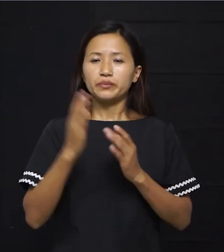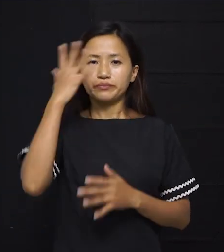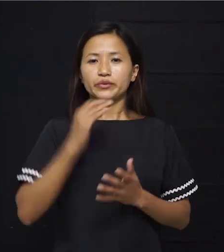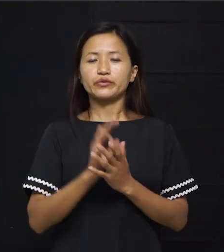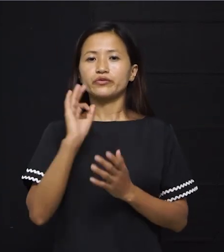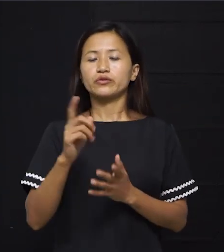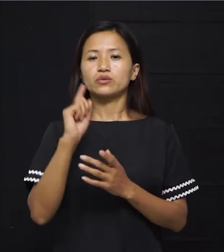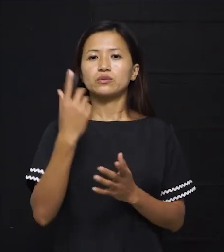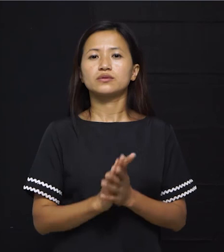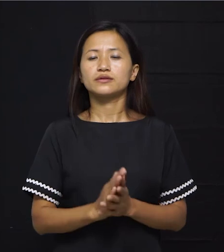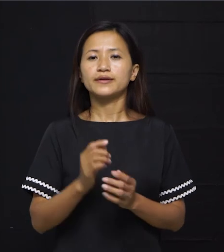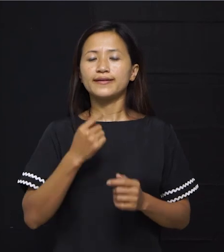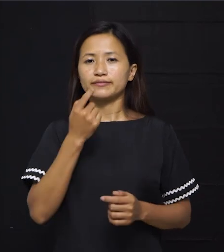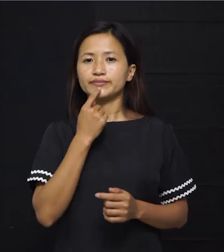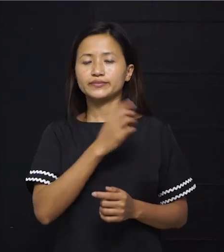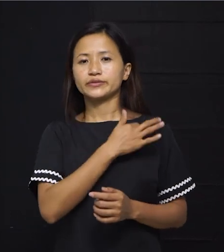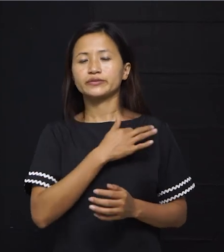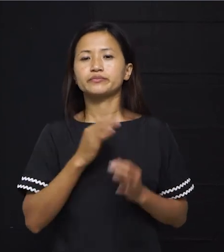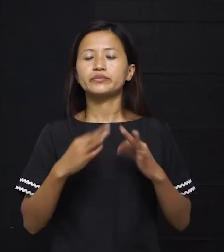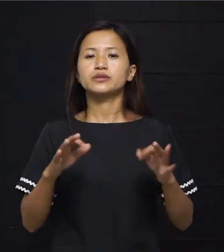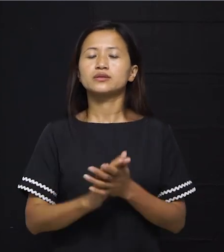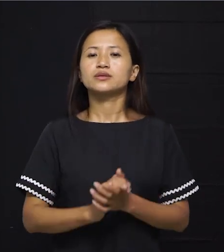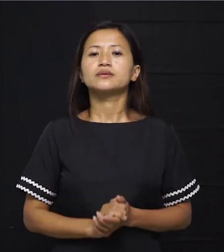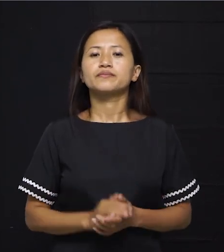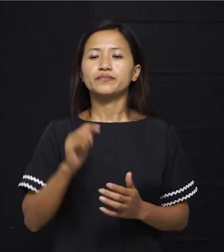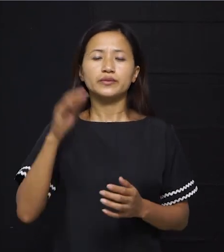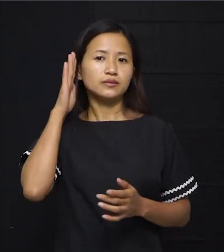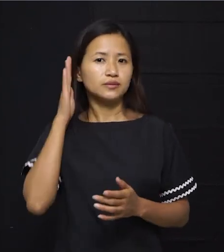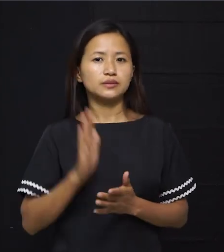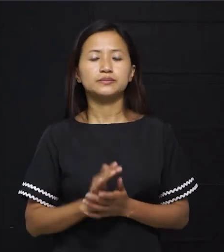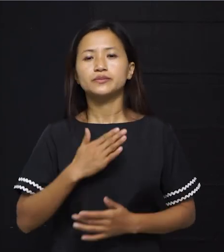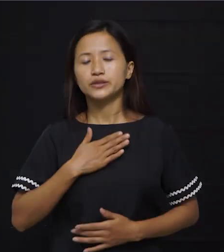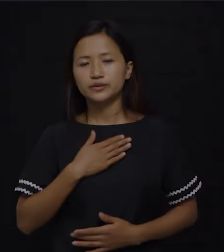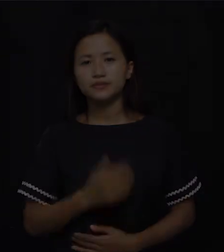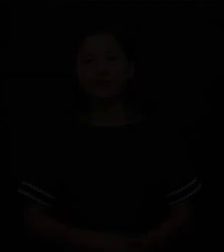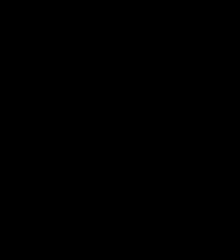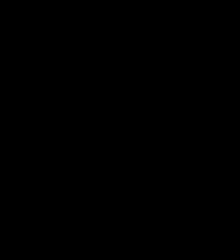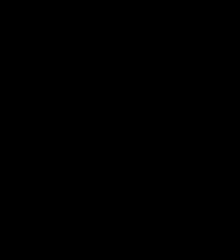like the story of fair play. Thank you so much for listening to me patiently.